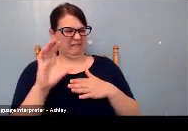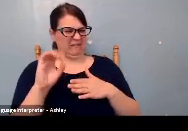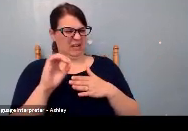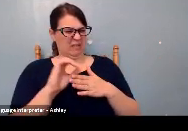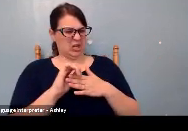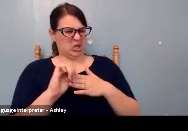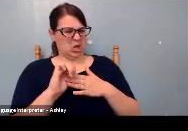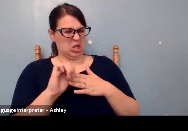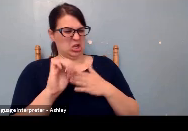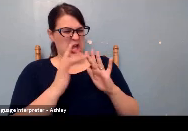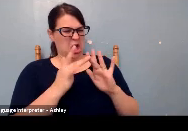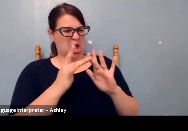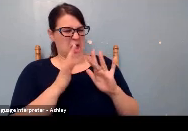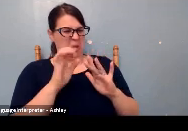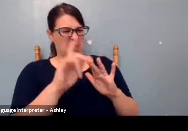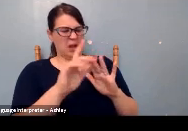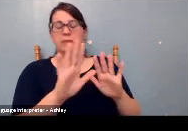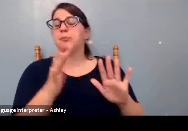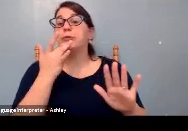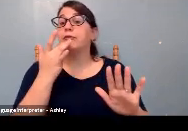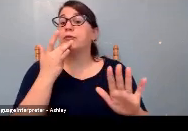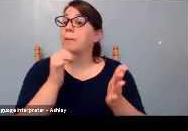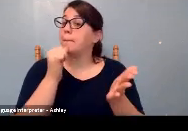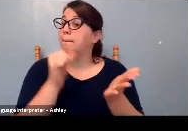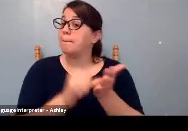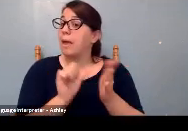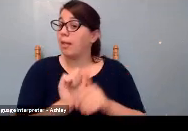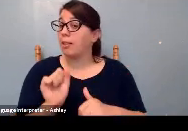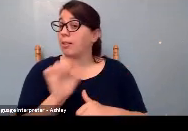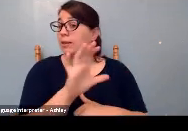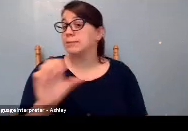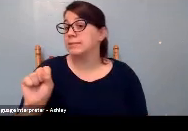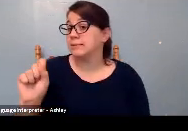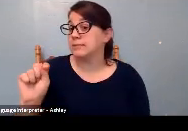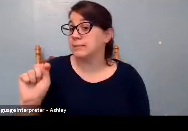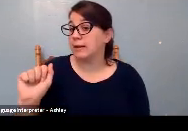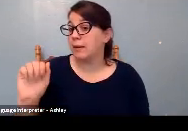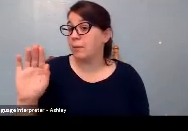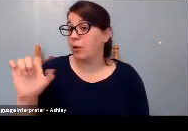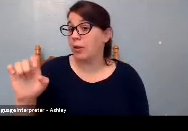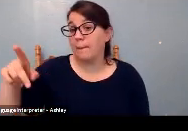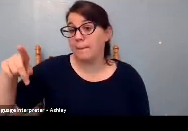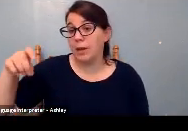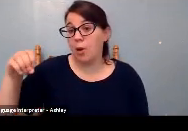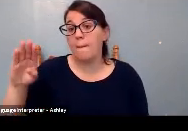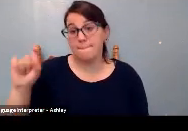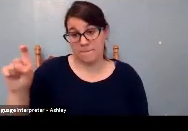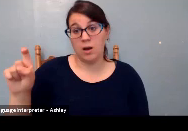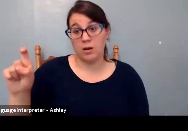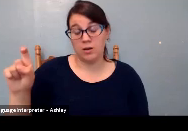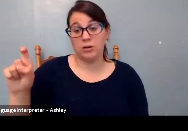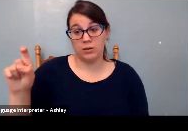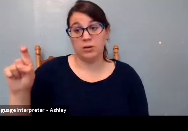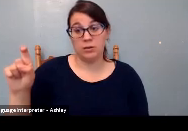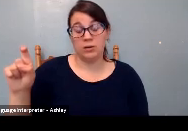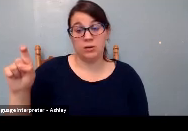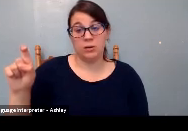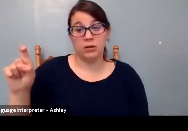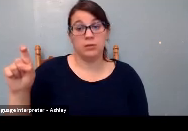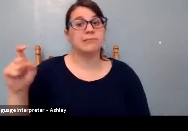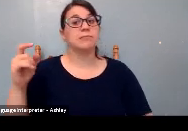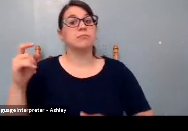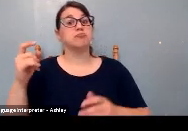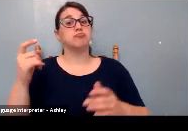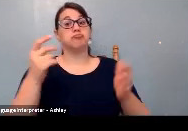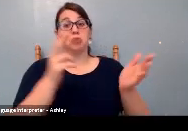to Stable P.O. Box. That's out of Florida. The final screen after the enrollment will be a screen